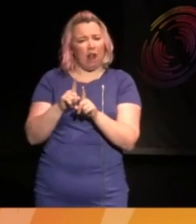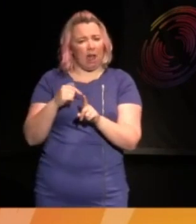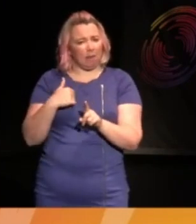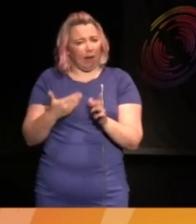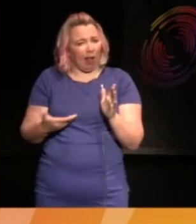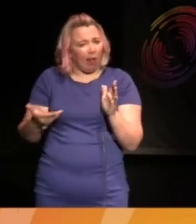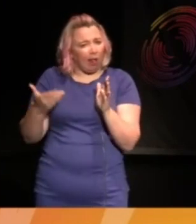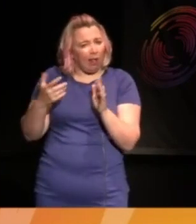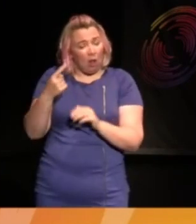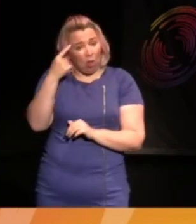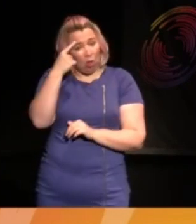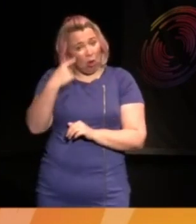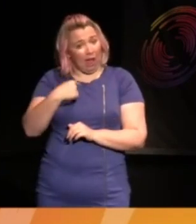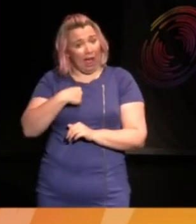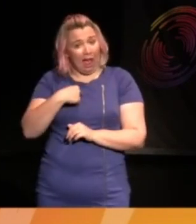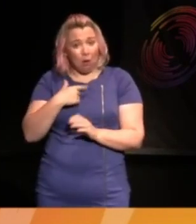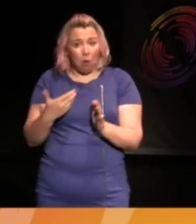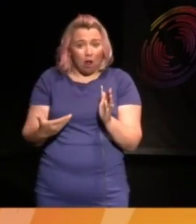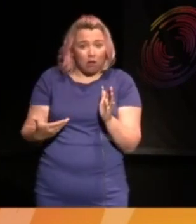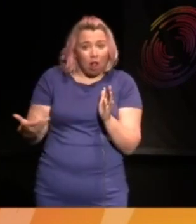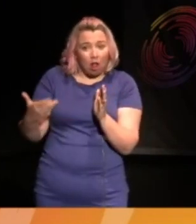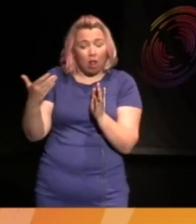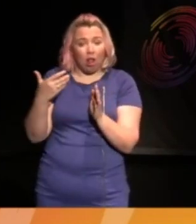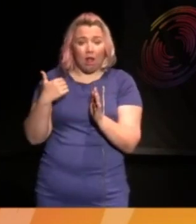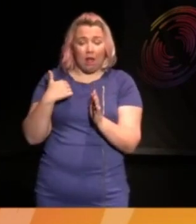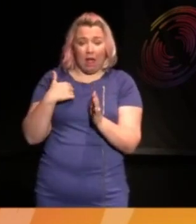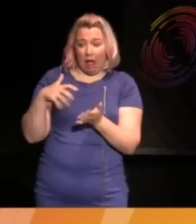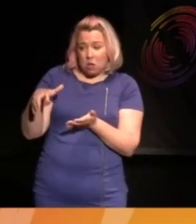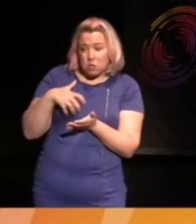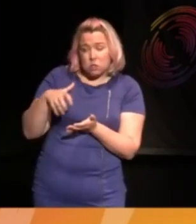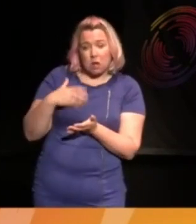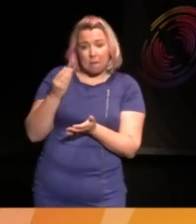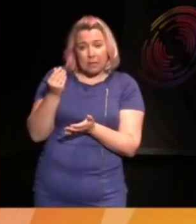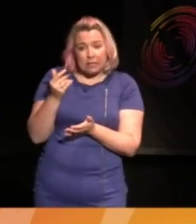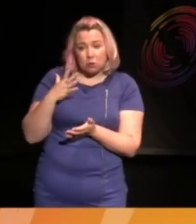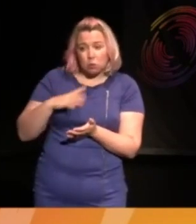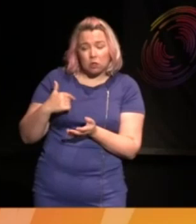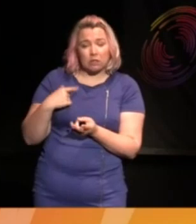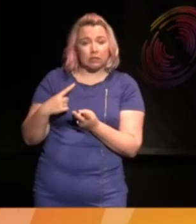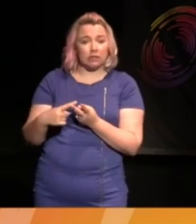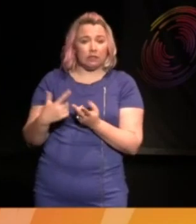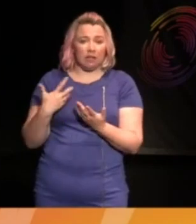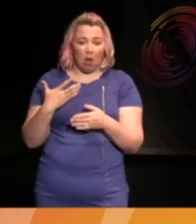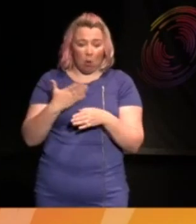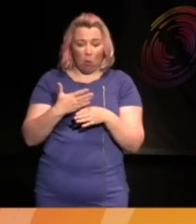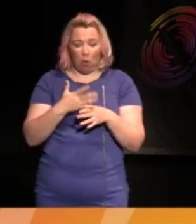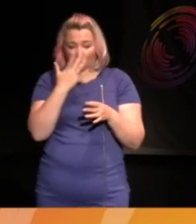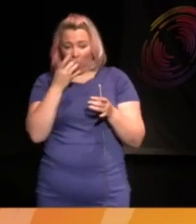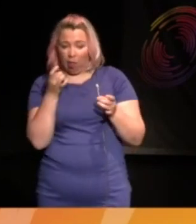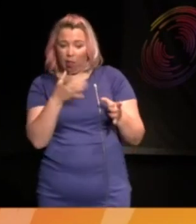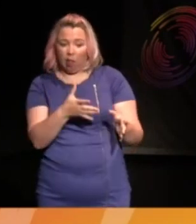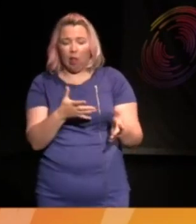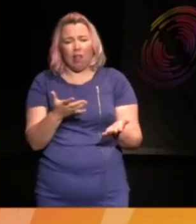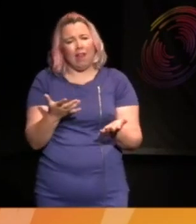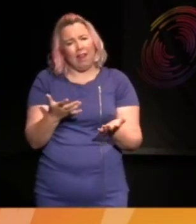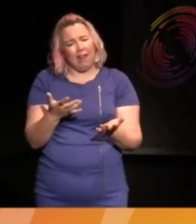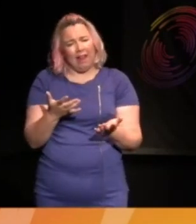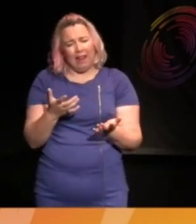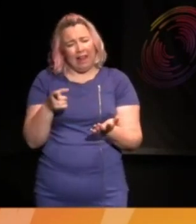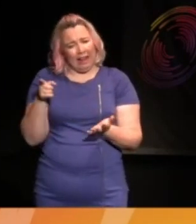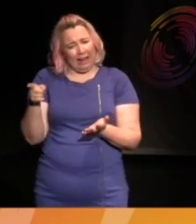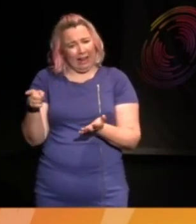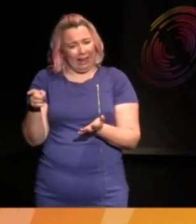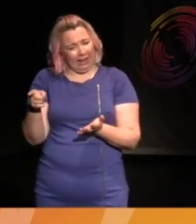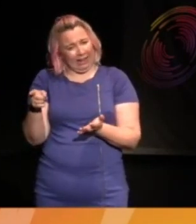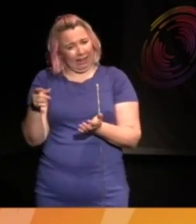that he thought I was a scrounger and a cheat and worthless in society, and that I just needed to be